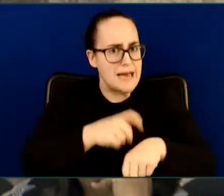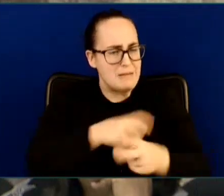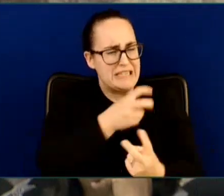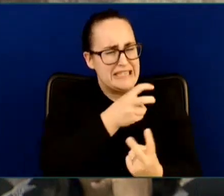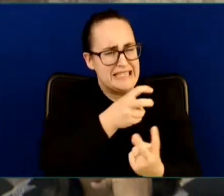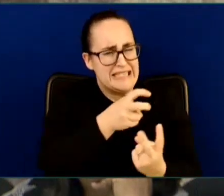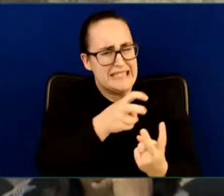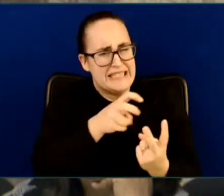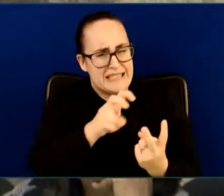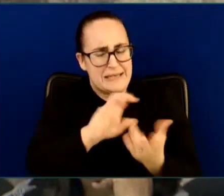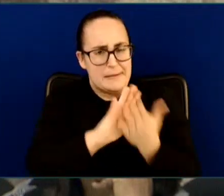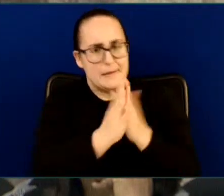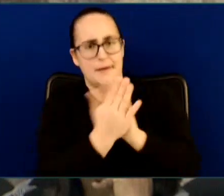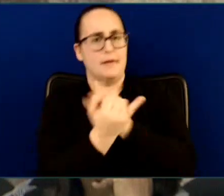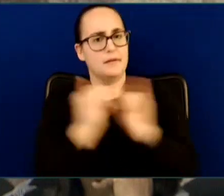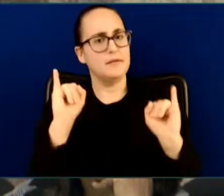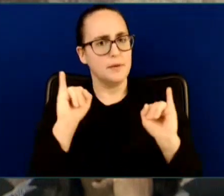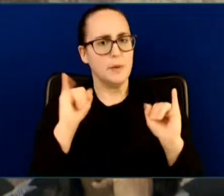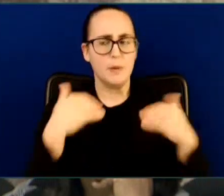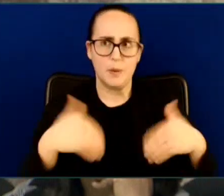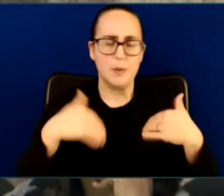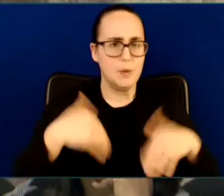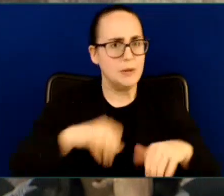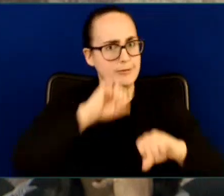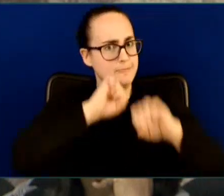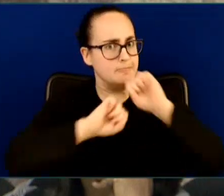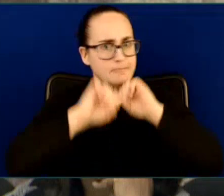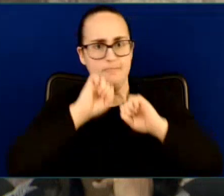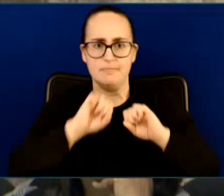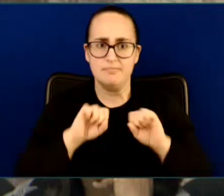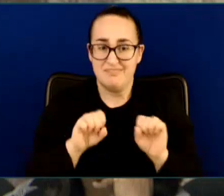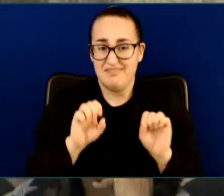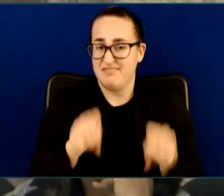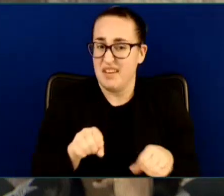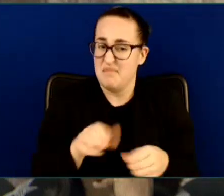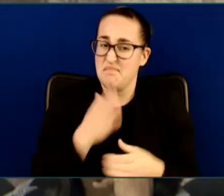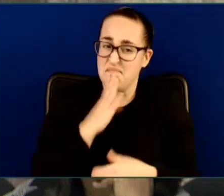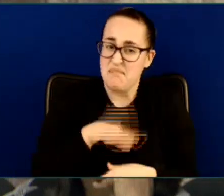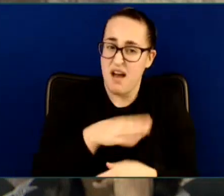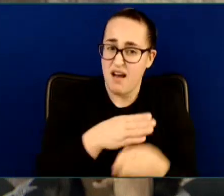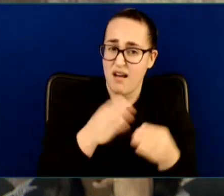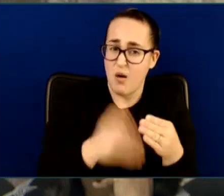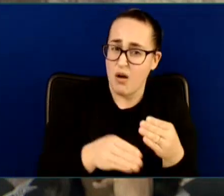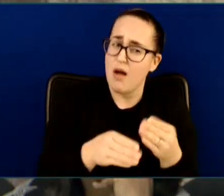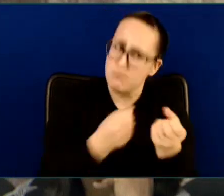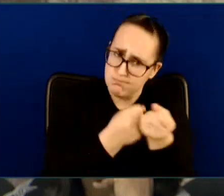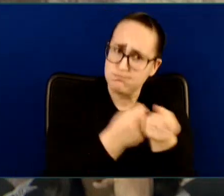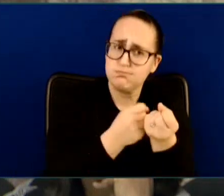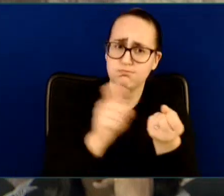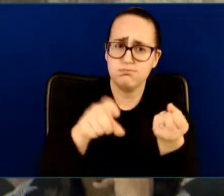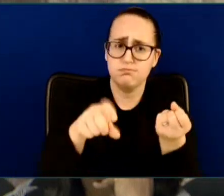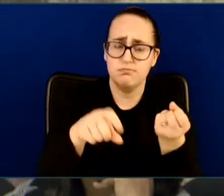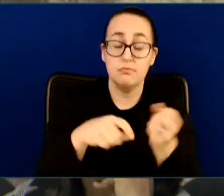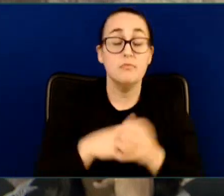to have really adverse and disadvantaged outcomes. There's a lot more work to do, Honourable Speaker, but we are